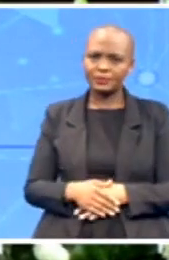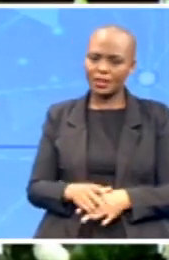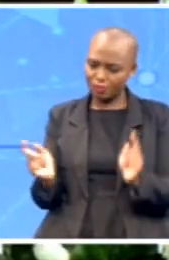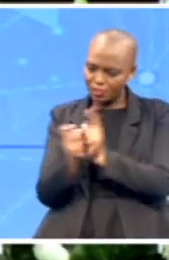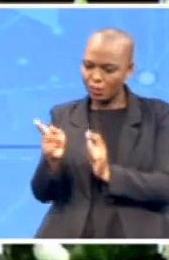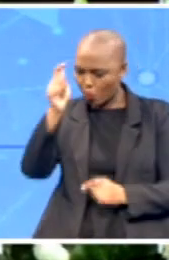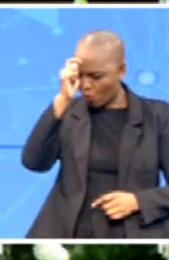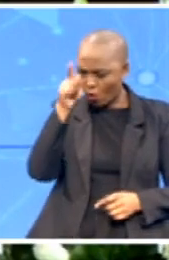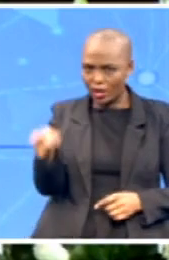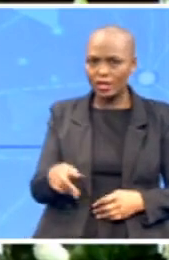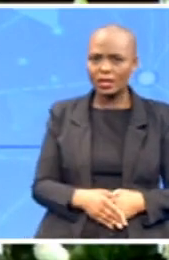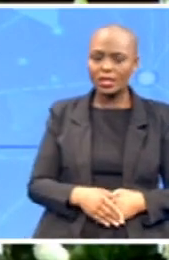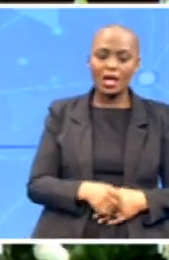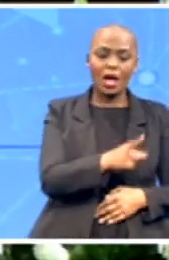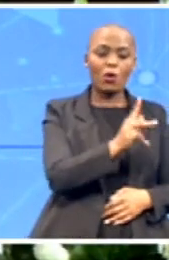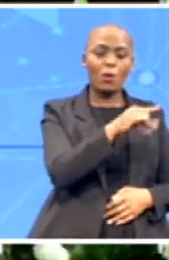Bula boot.